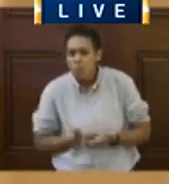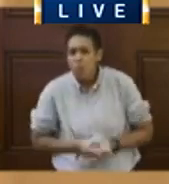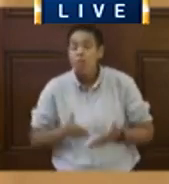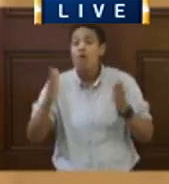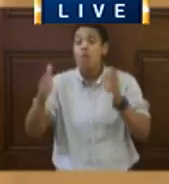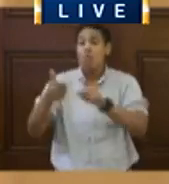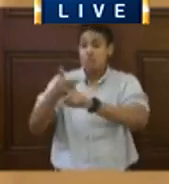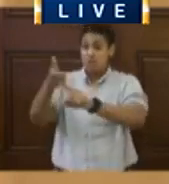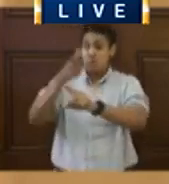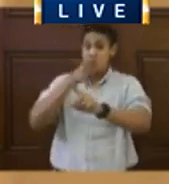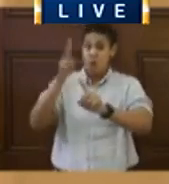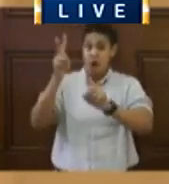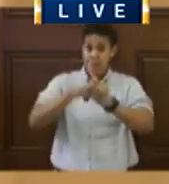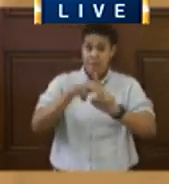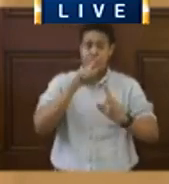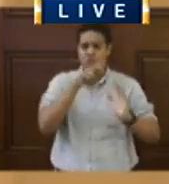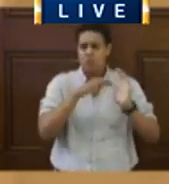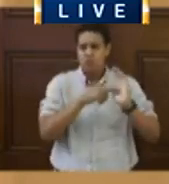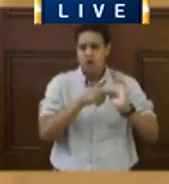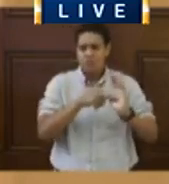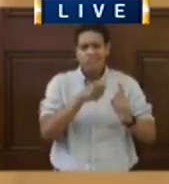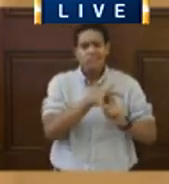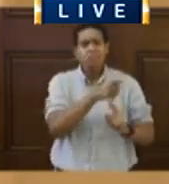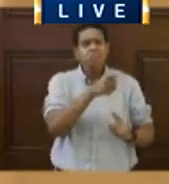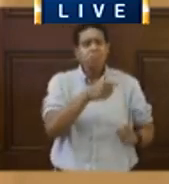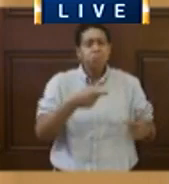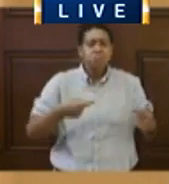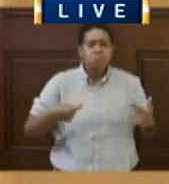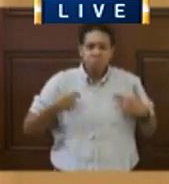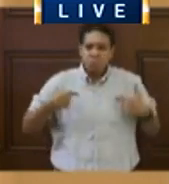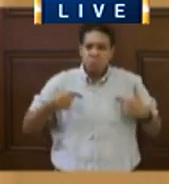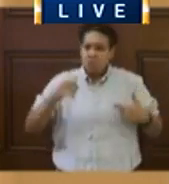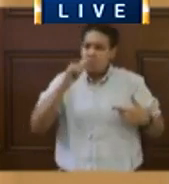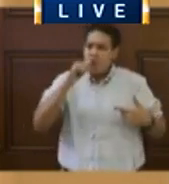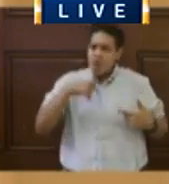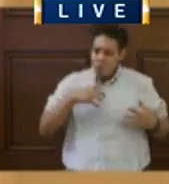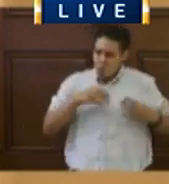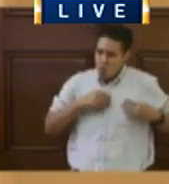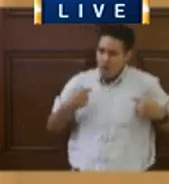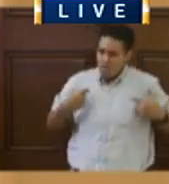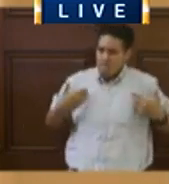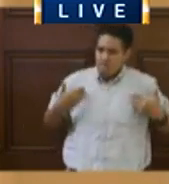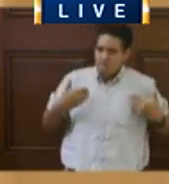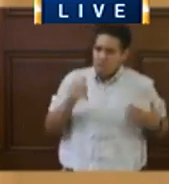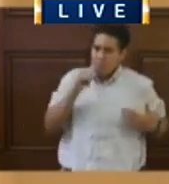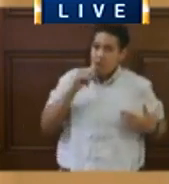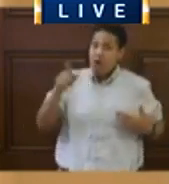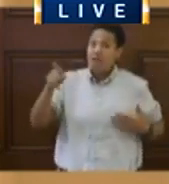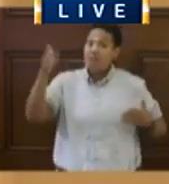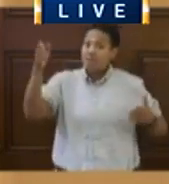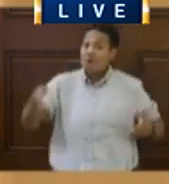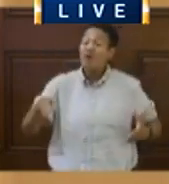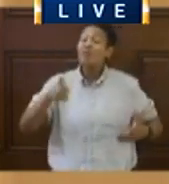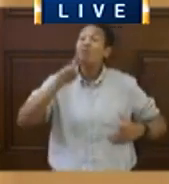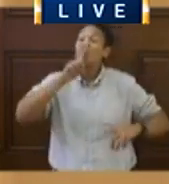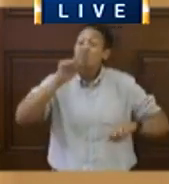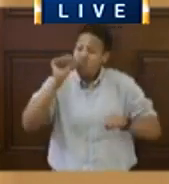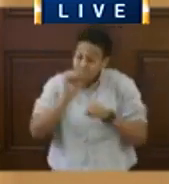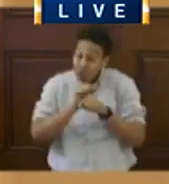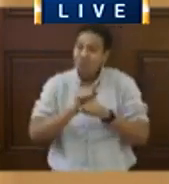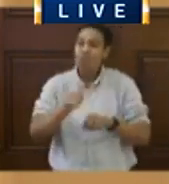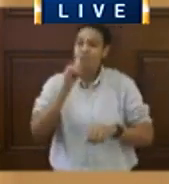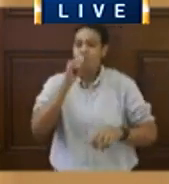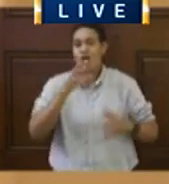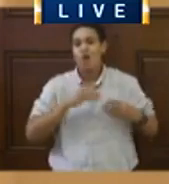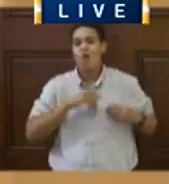and represents that they are a bar owner, that person indeed is a bar owner who is operating